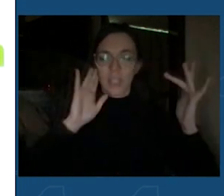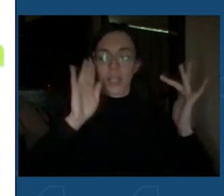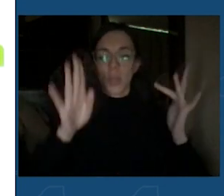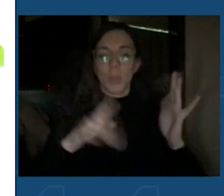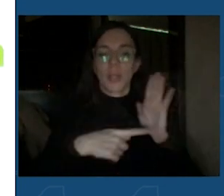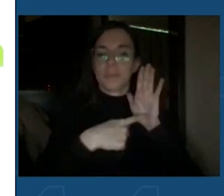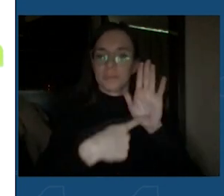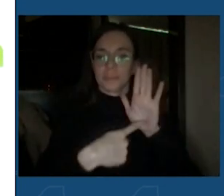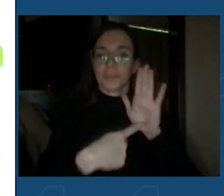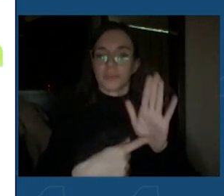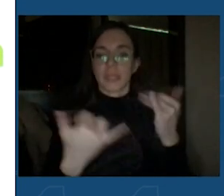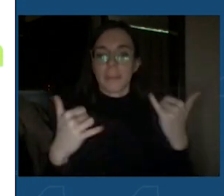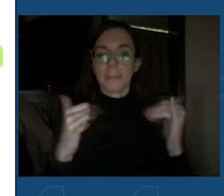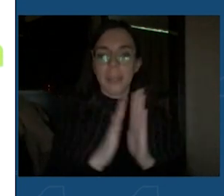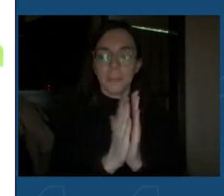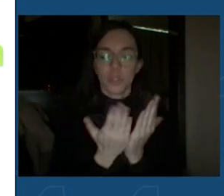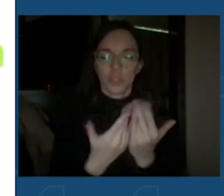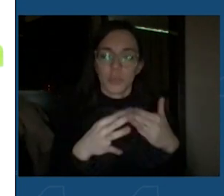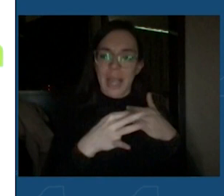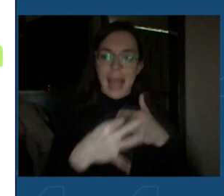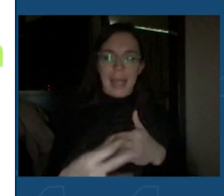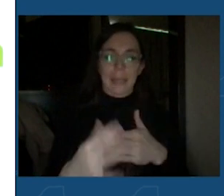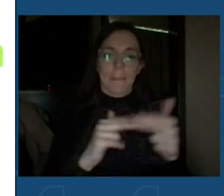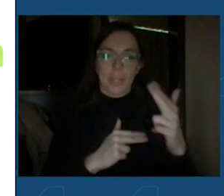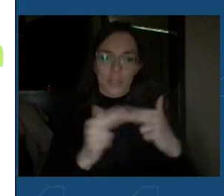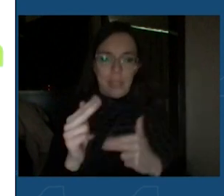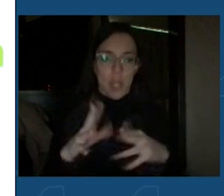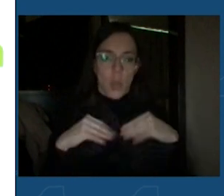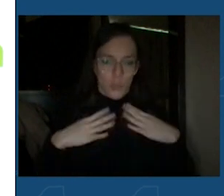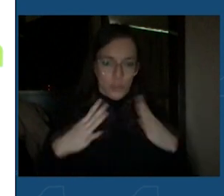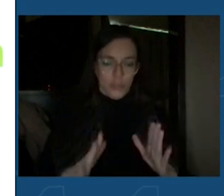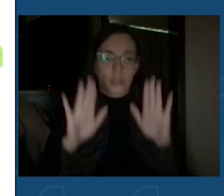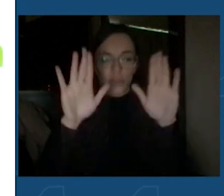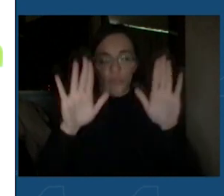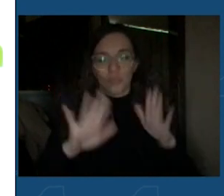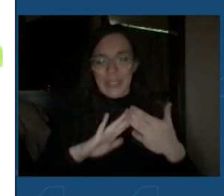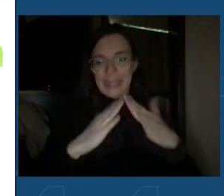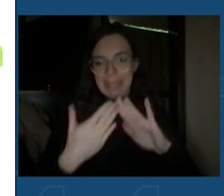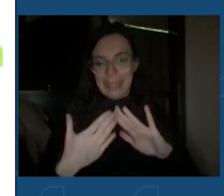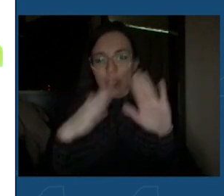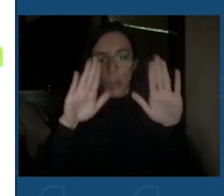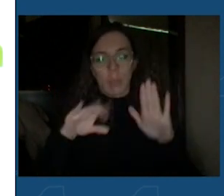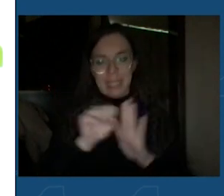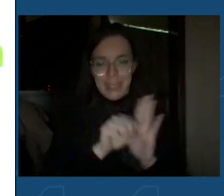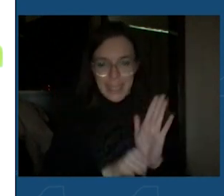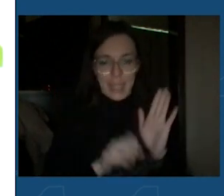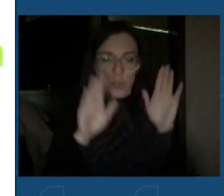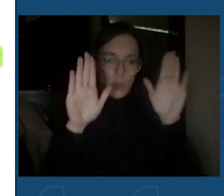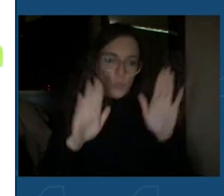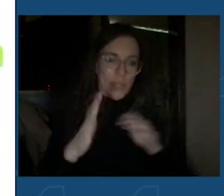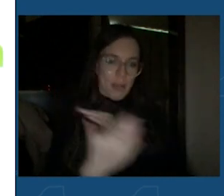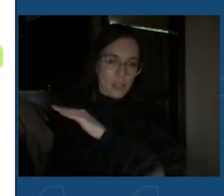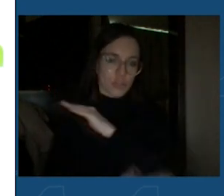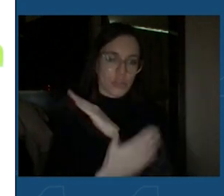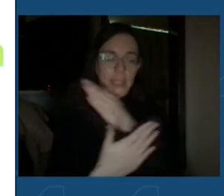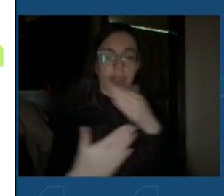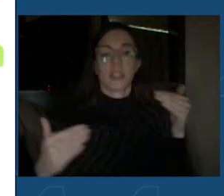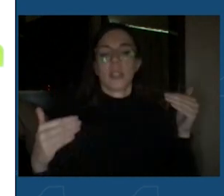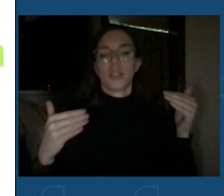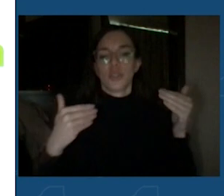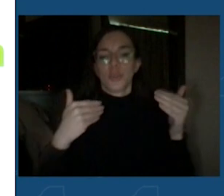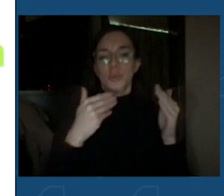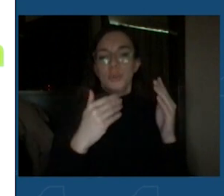to guide building owners in this great city, in this great state, in this great country, and may I say worldwide, in efforts to meet pivotal decarbonization